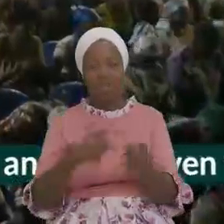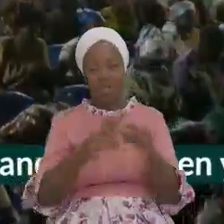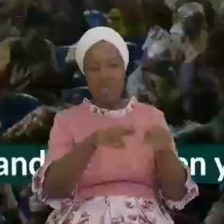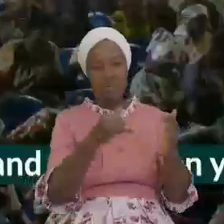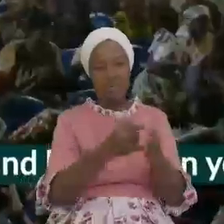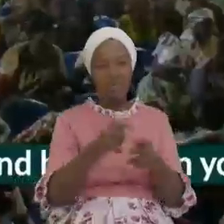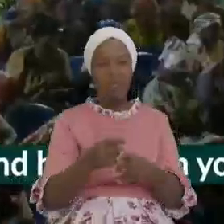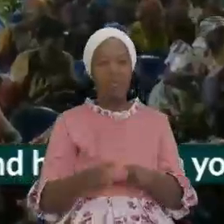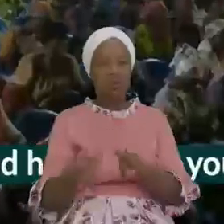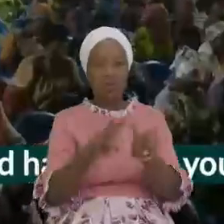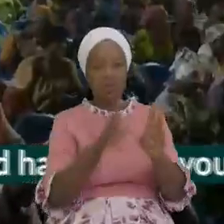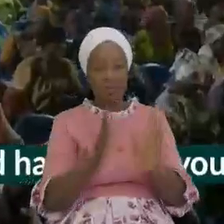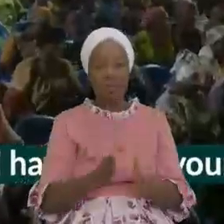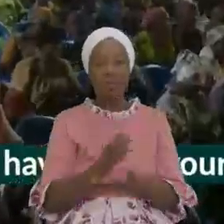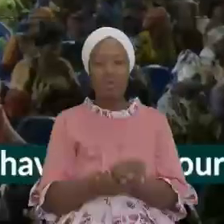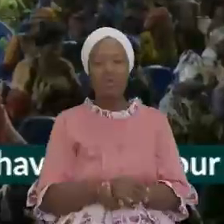number.